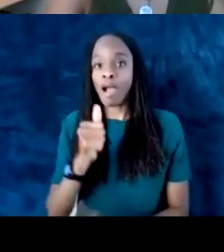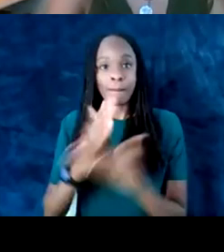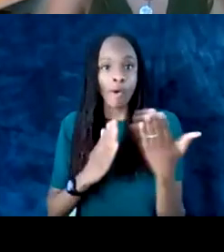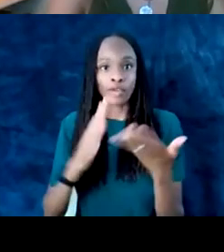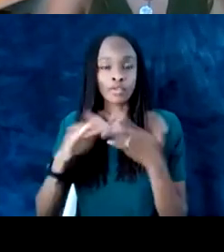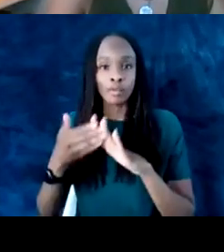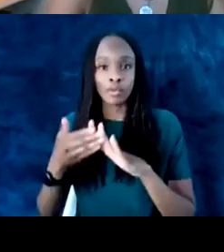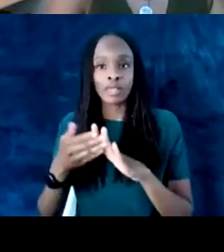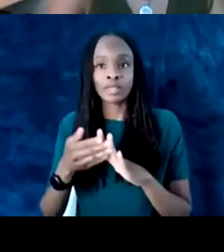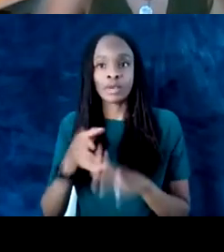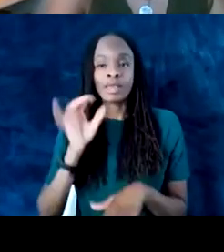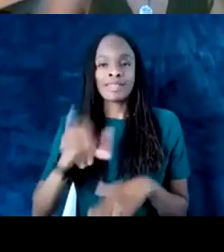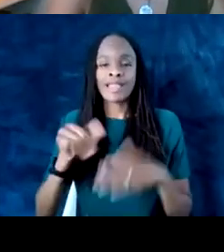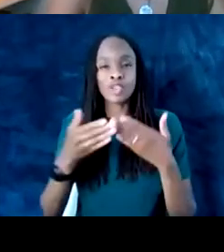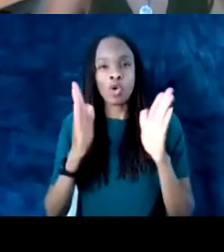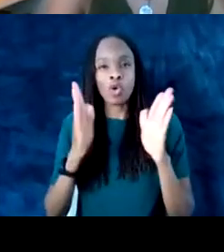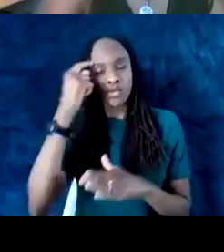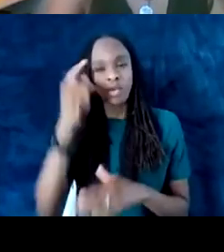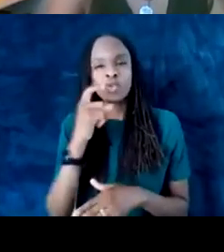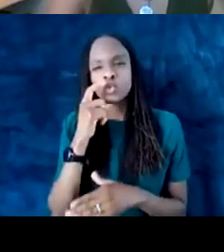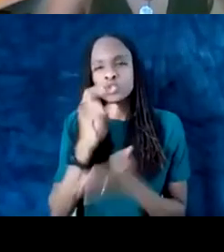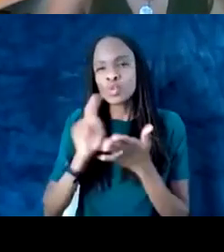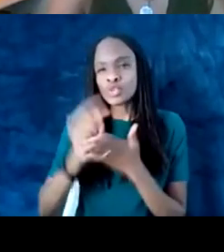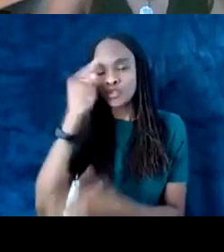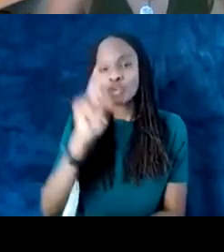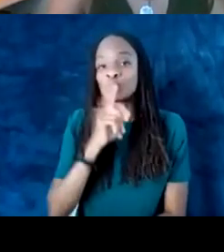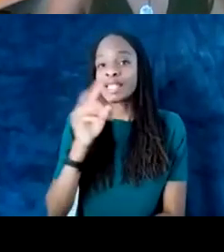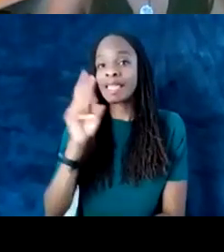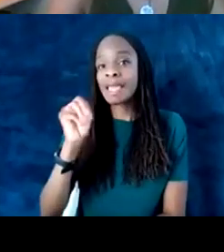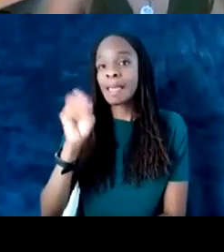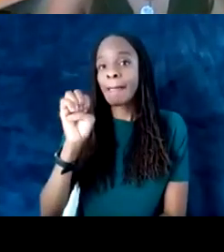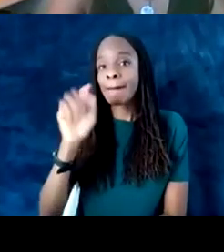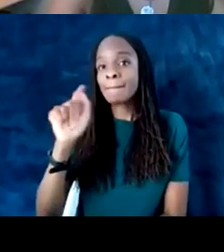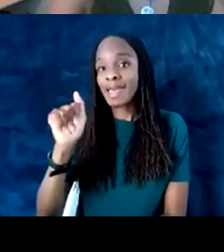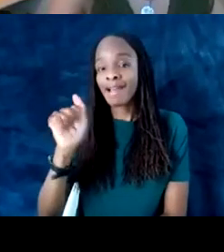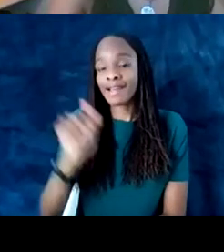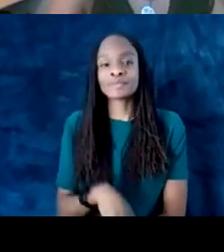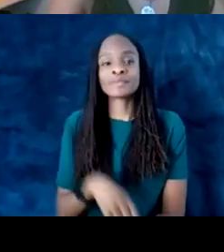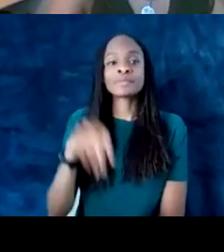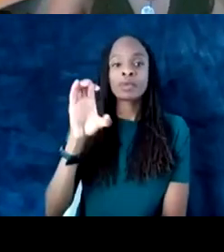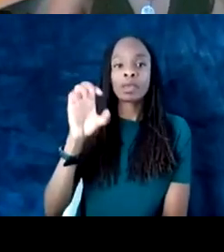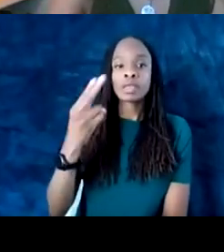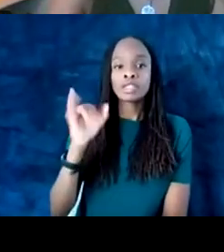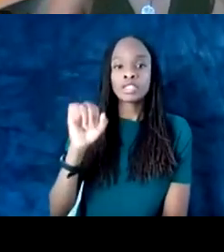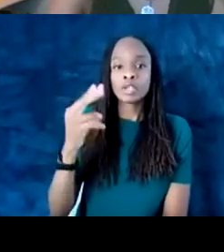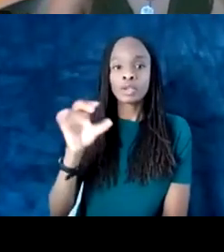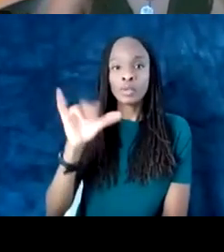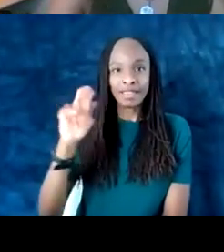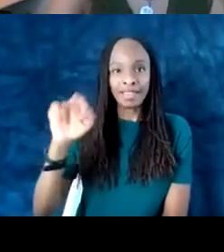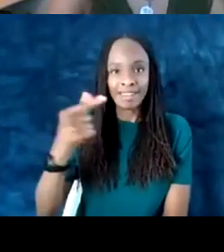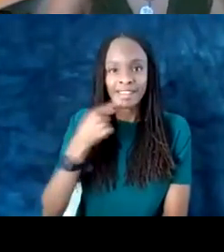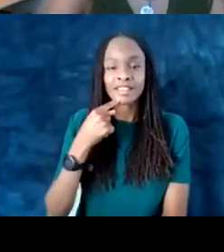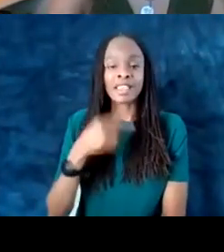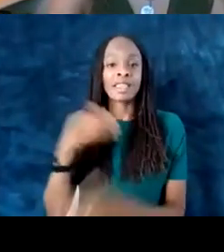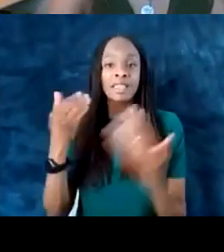my overall thought of who research should be for. It's very meta. Yeah, no, that's really helpful. And, you know, just listening to all of you talk, you know, there's many different